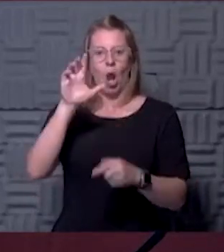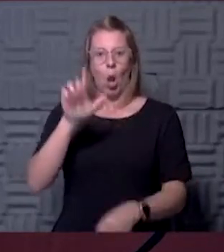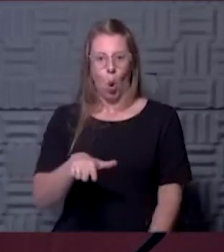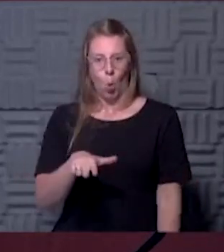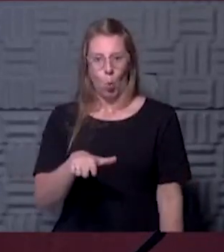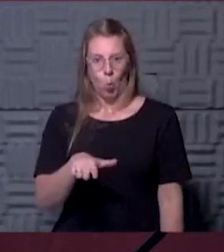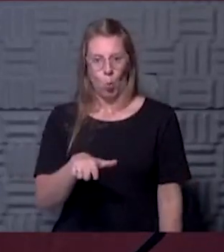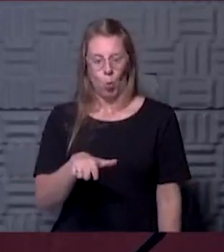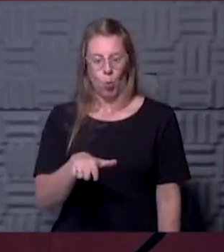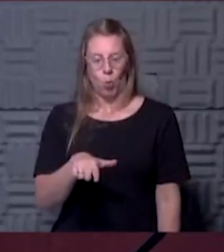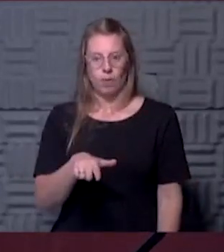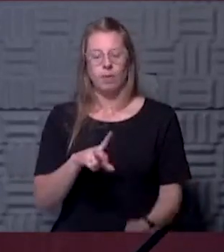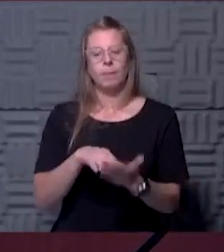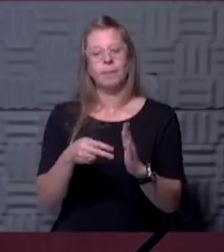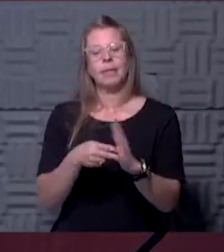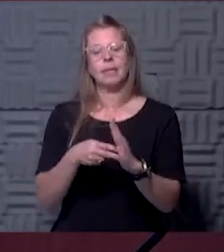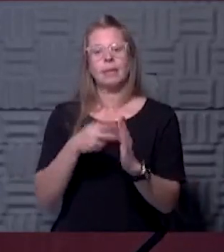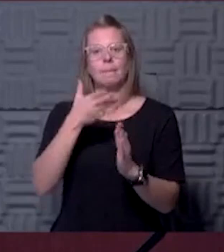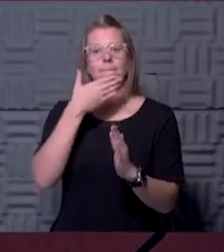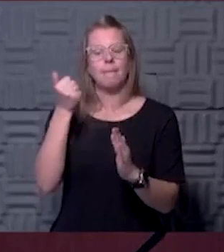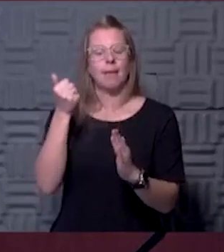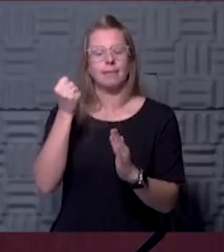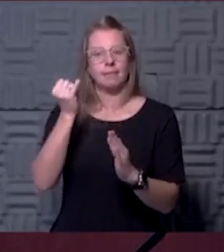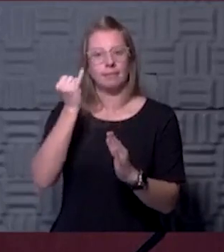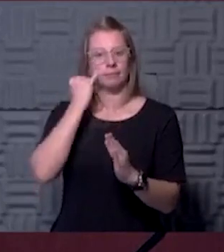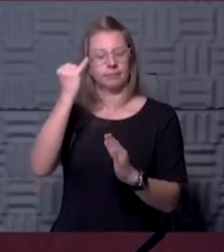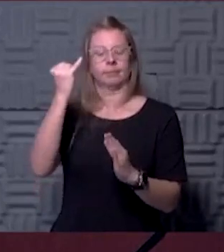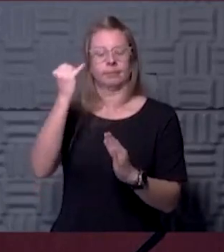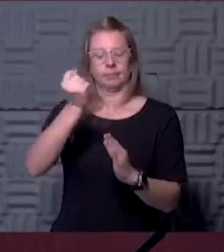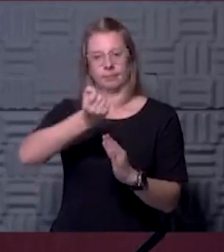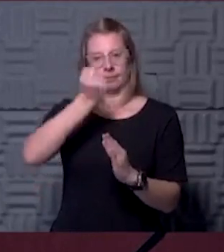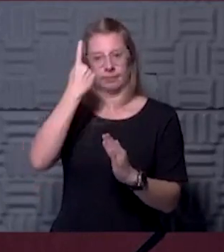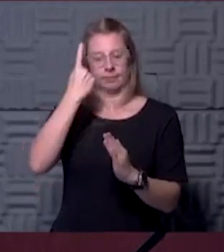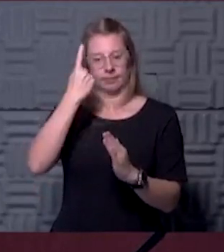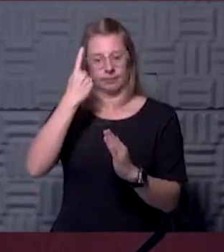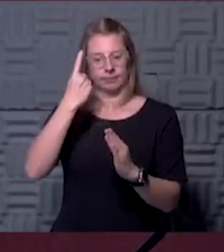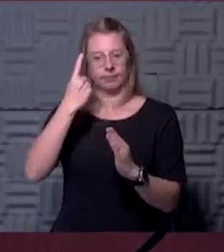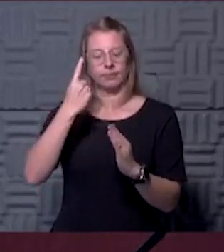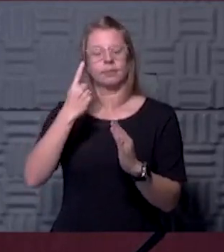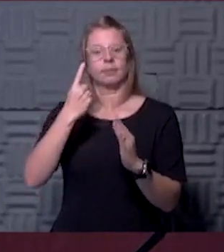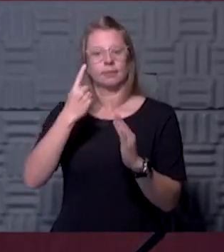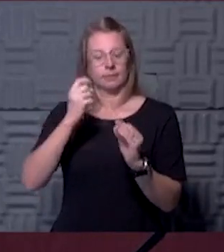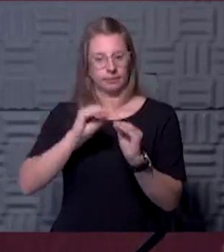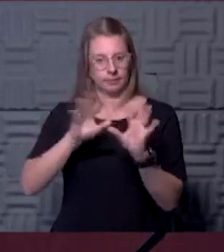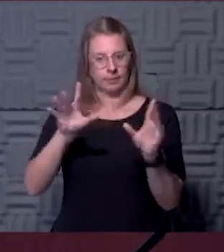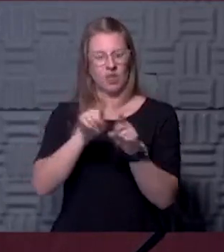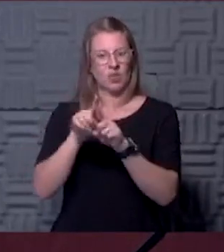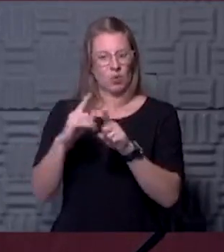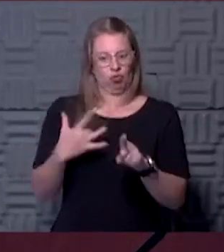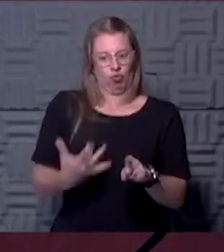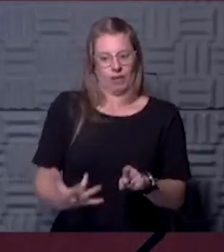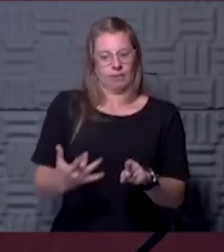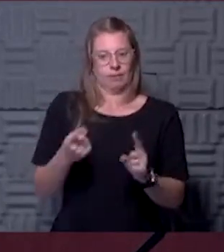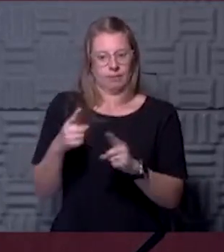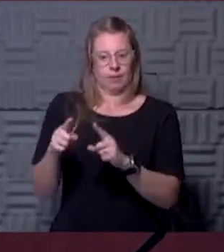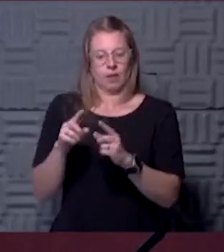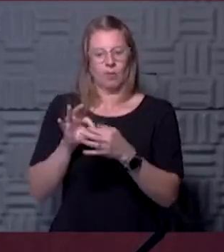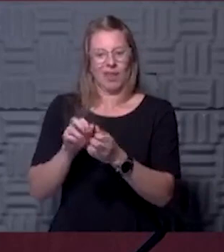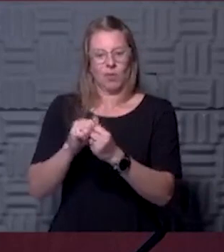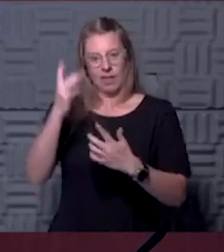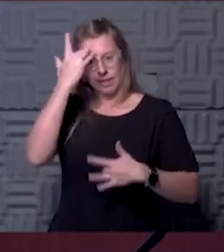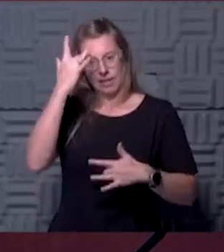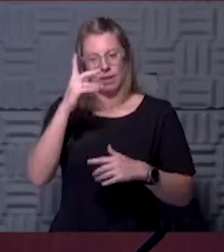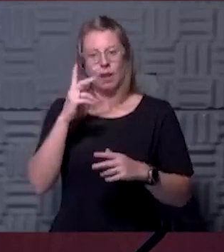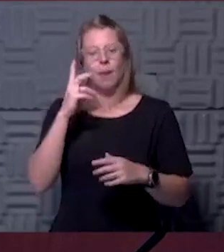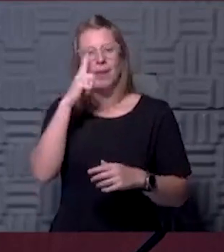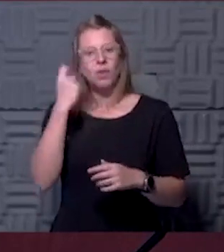low gives us the best shot at understanding and managing trends in the disease because we're testing a large enough population to have a good sense